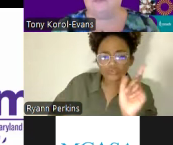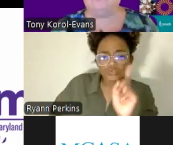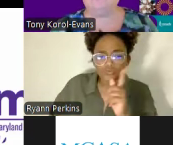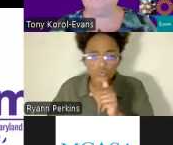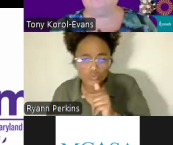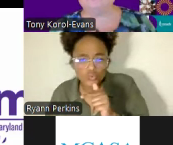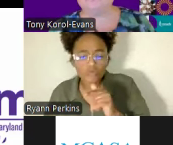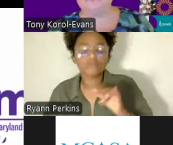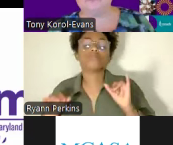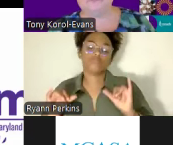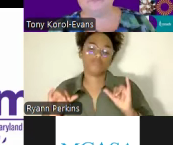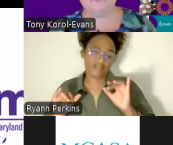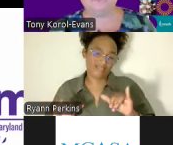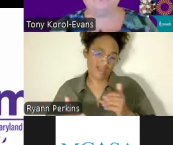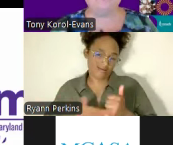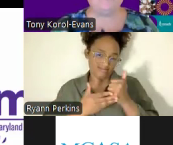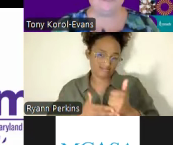Catherine.